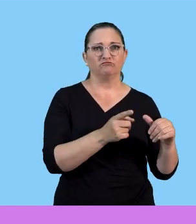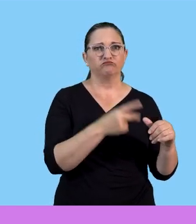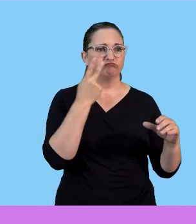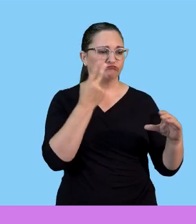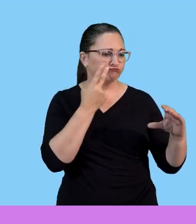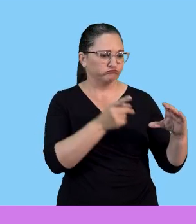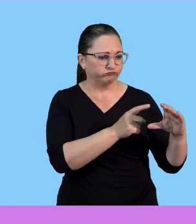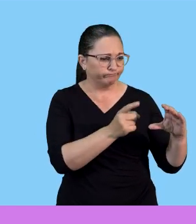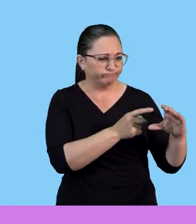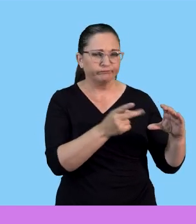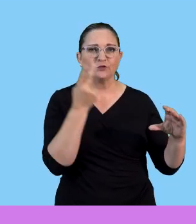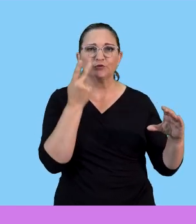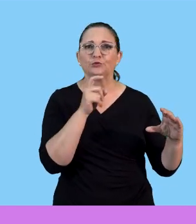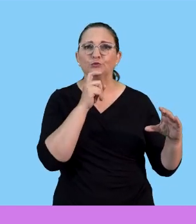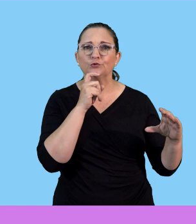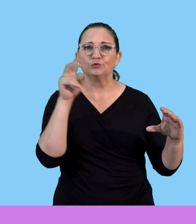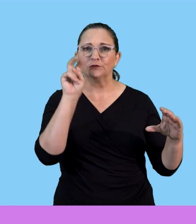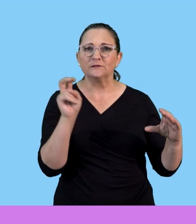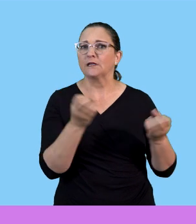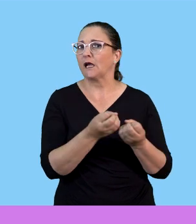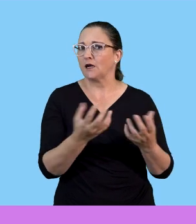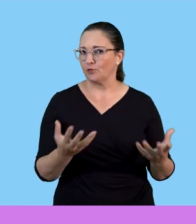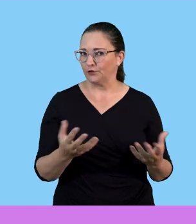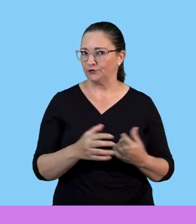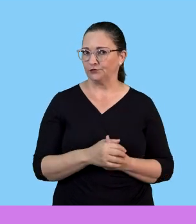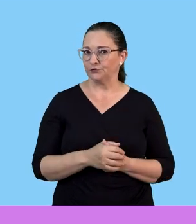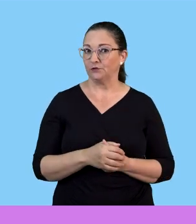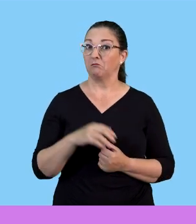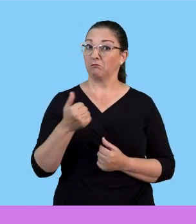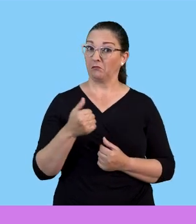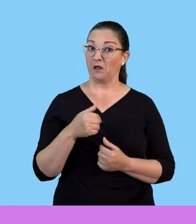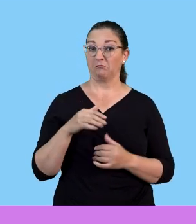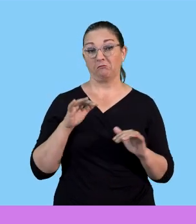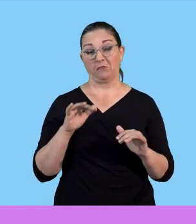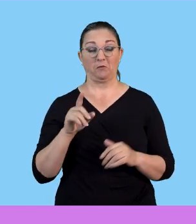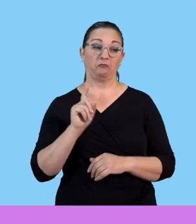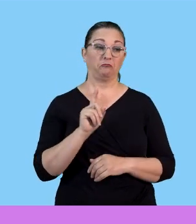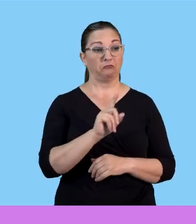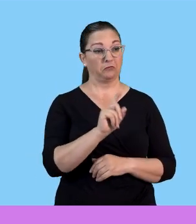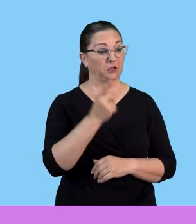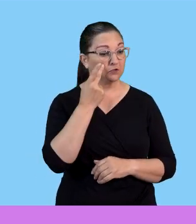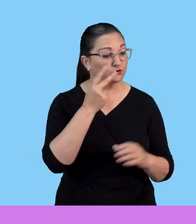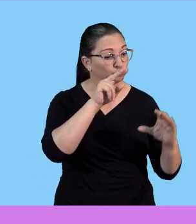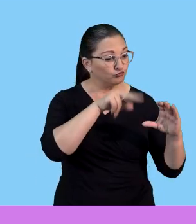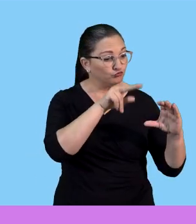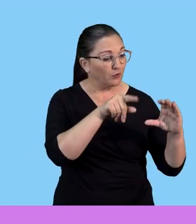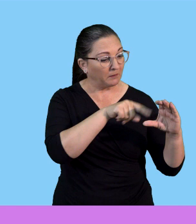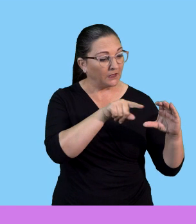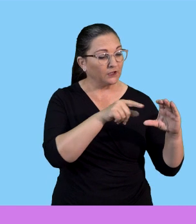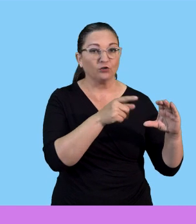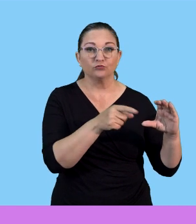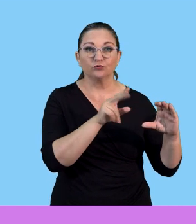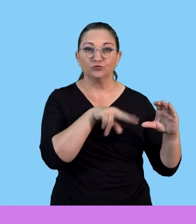meter goes up. So, what they do is they go and do meter readings. So,